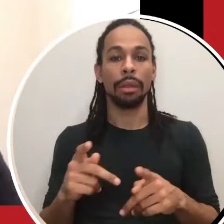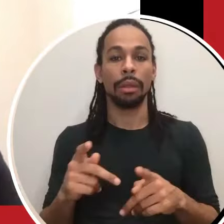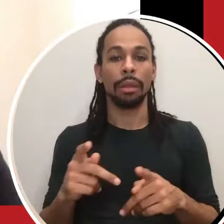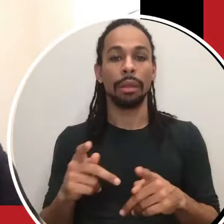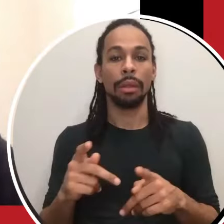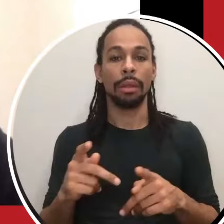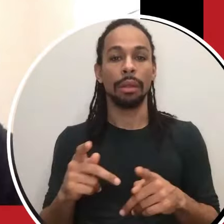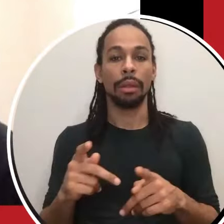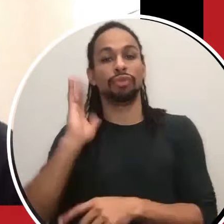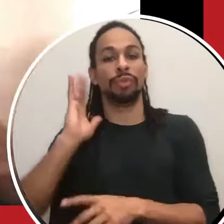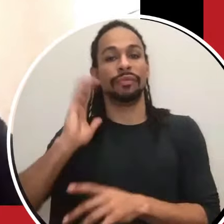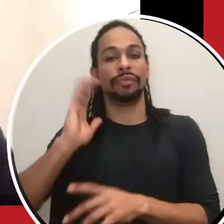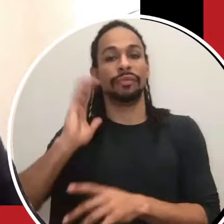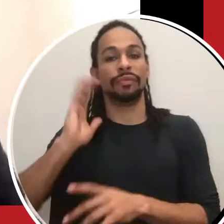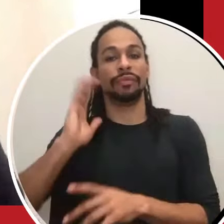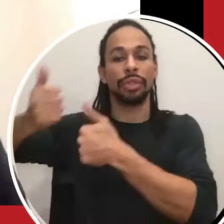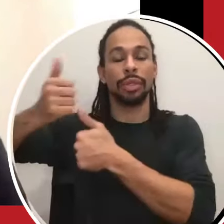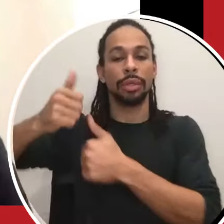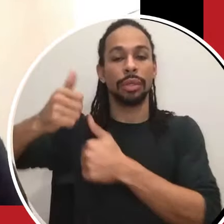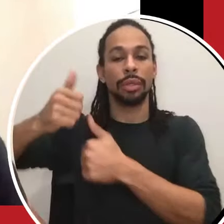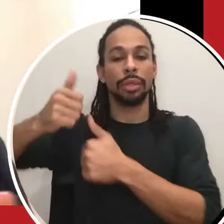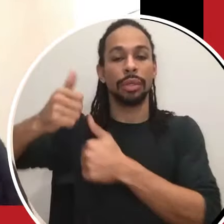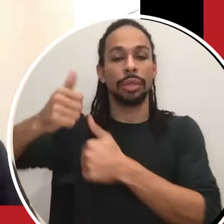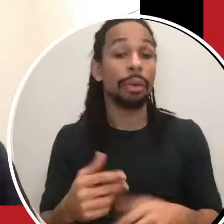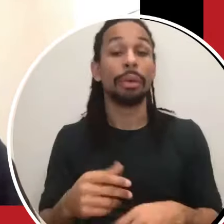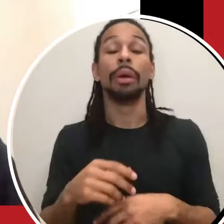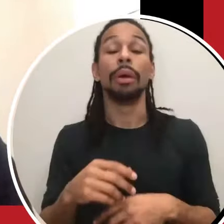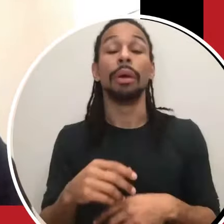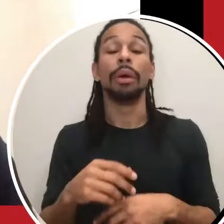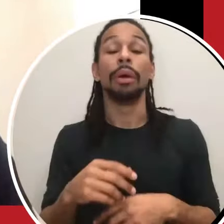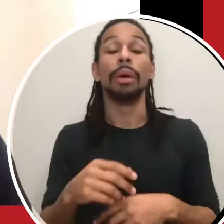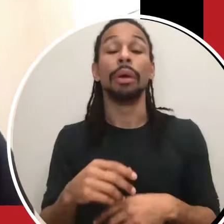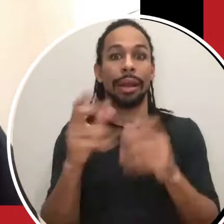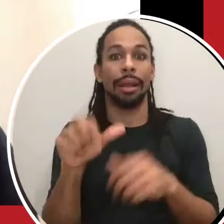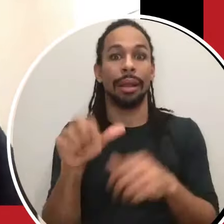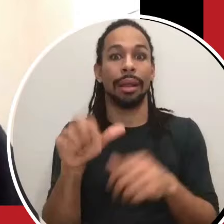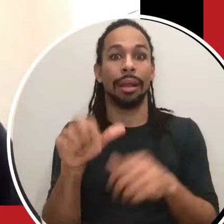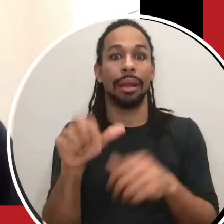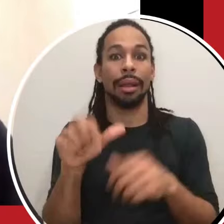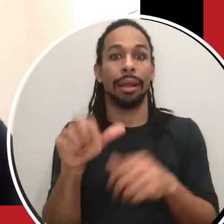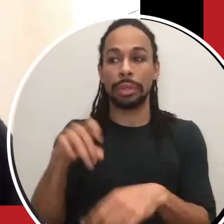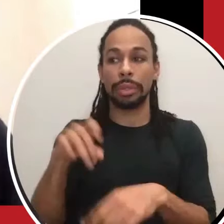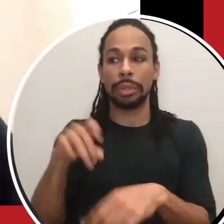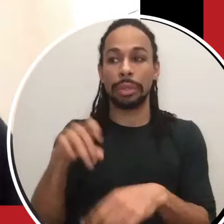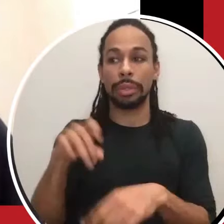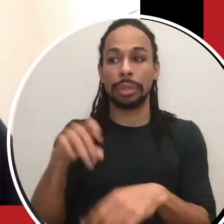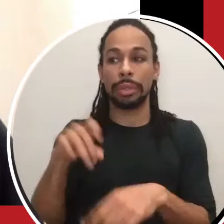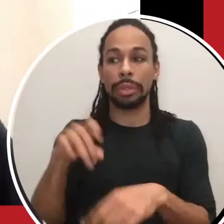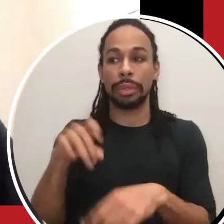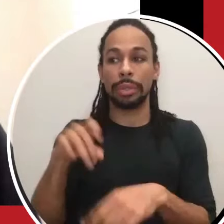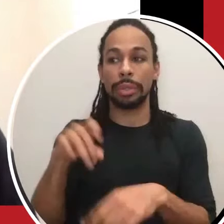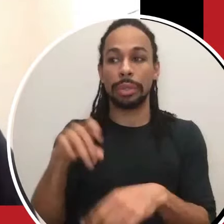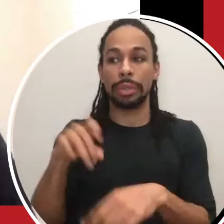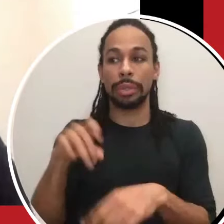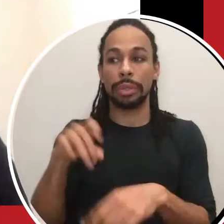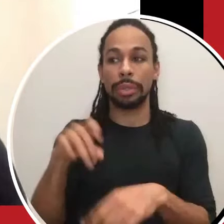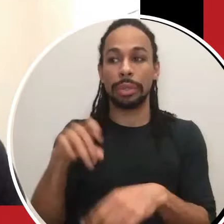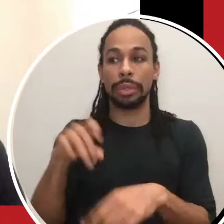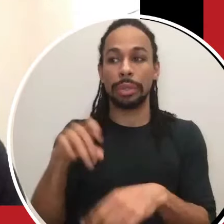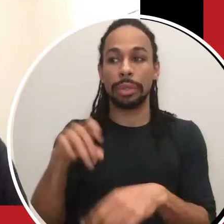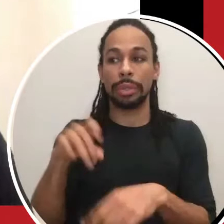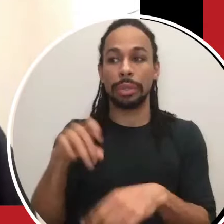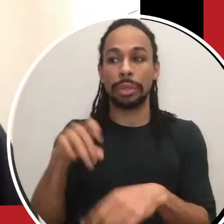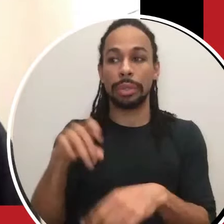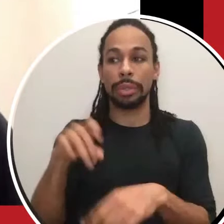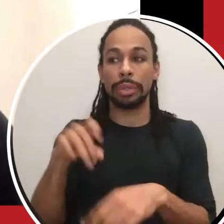popularity around with, again, with lots of other people, was reminding folks that we weren't voting for saviors. We were voting for our